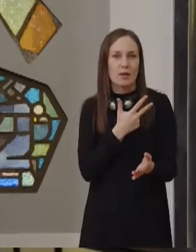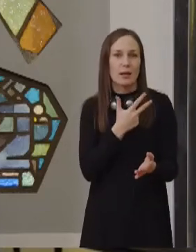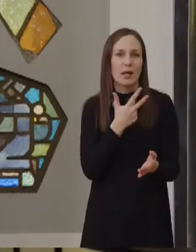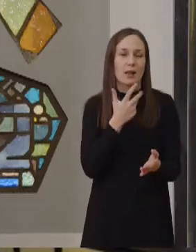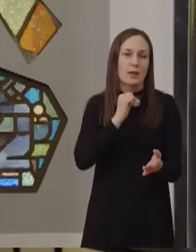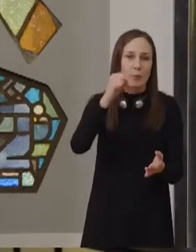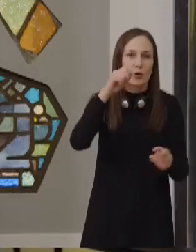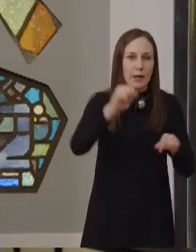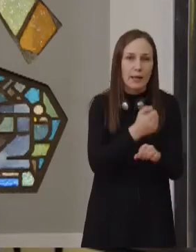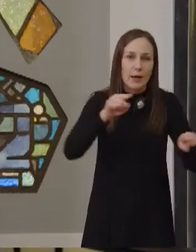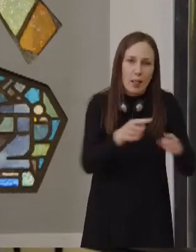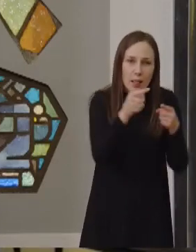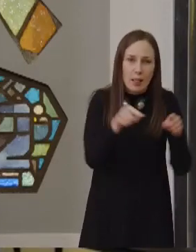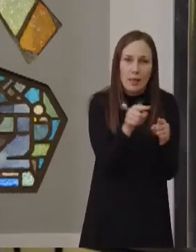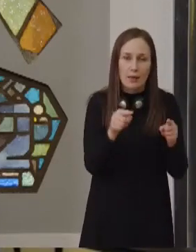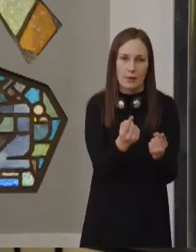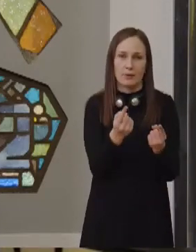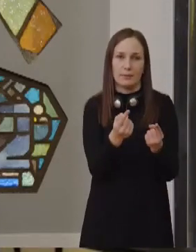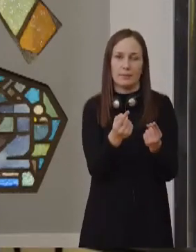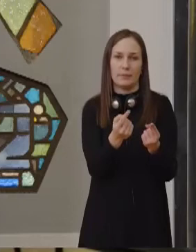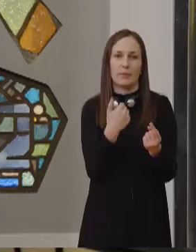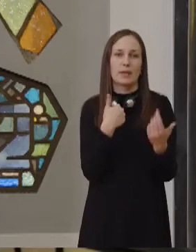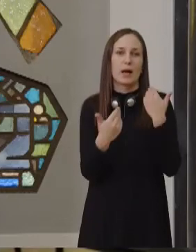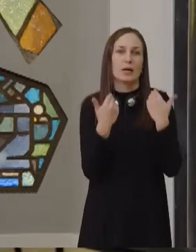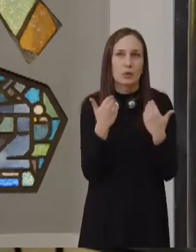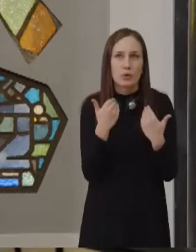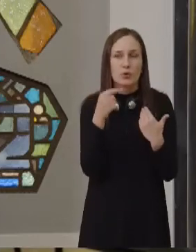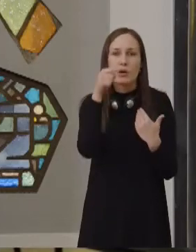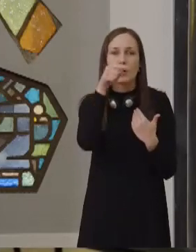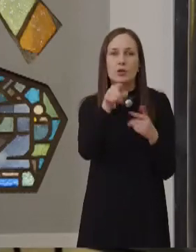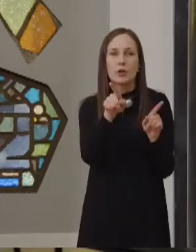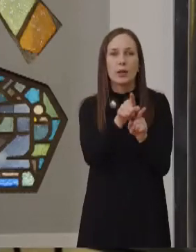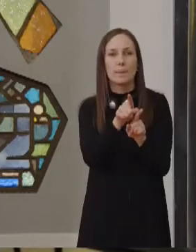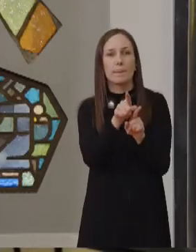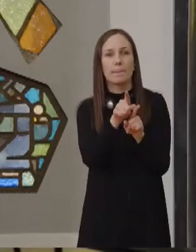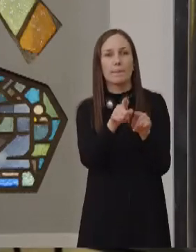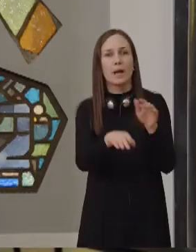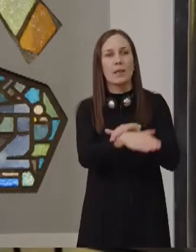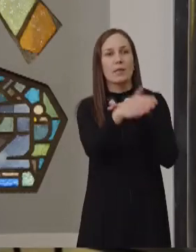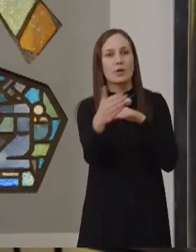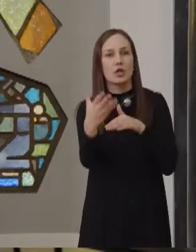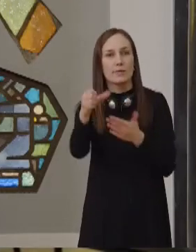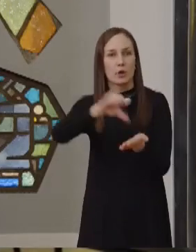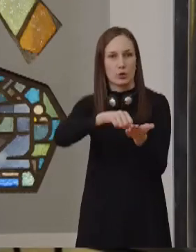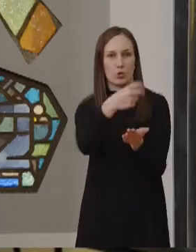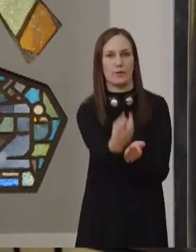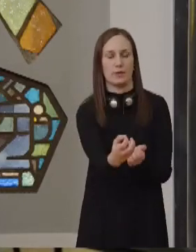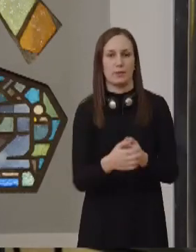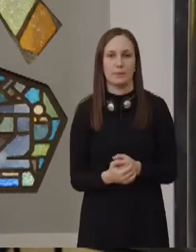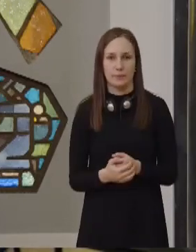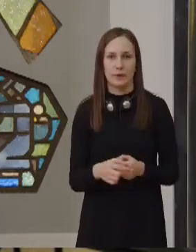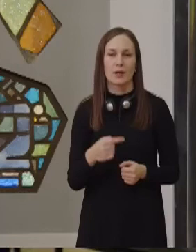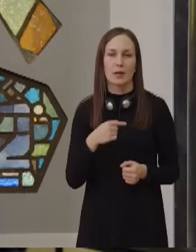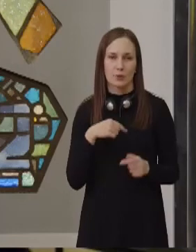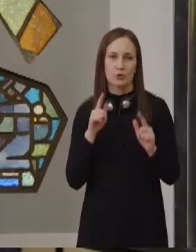Democrats. In fact, I am ashamed that we have to convince Social Democrats to adopt a law, because it seems that now